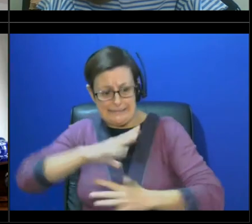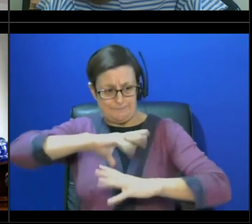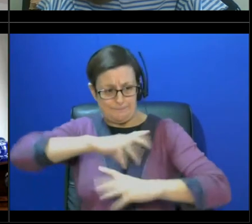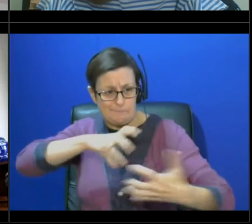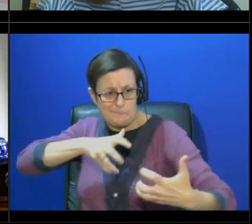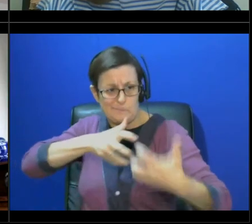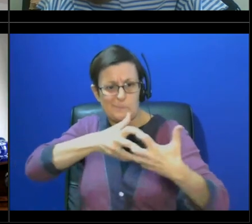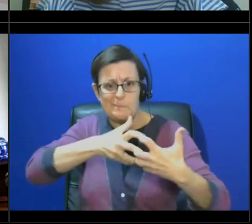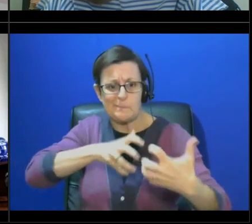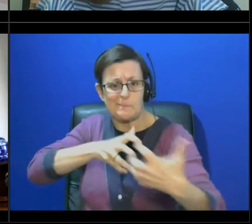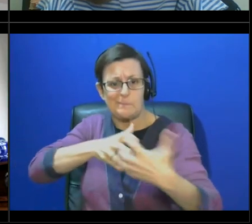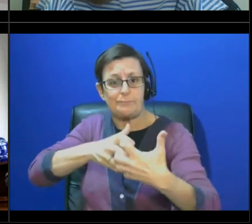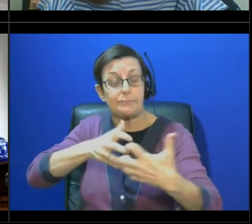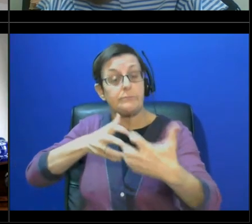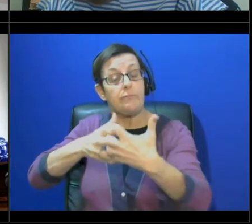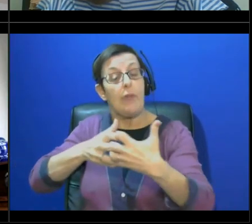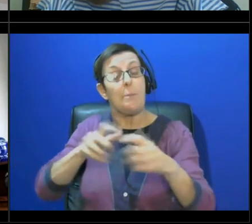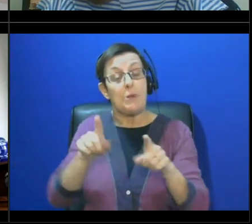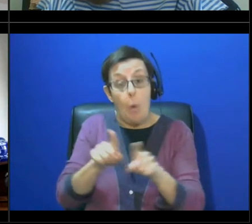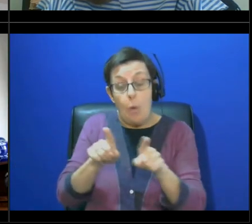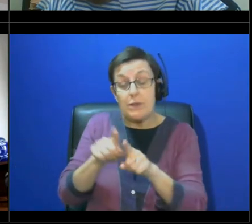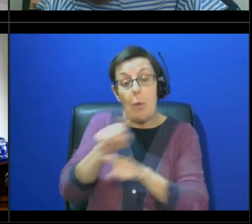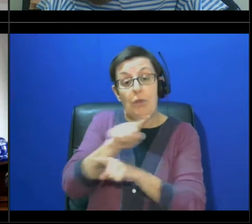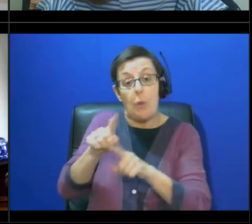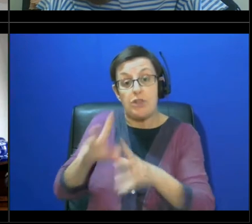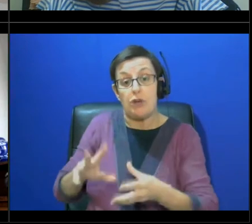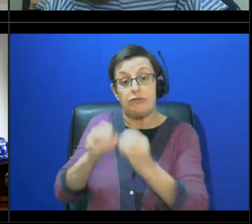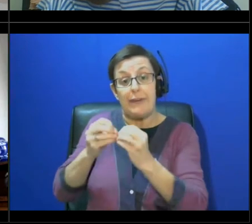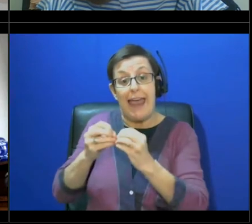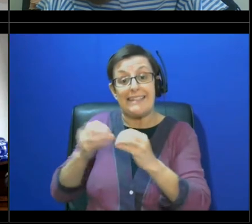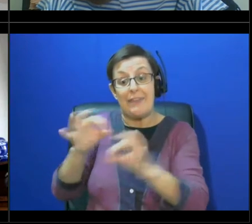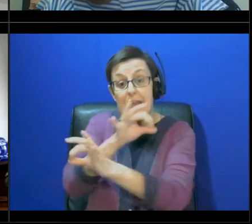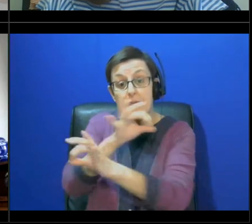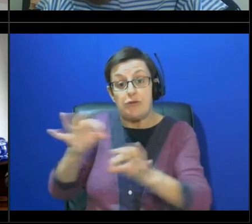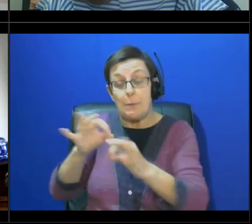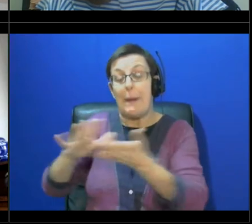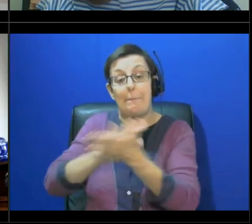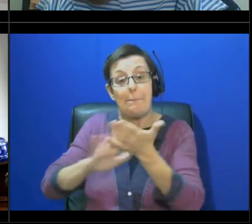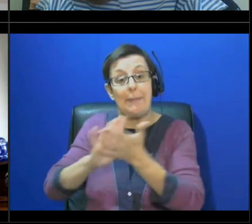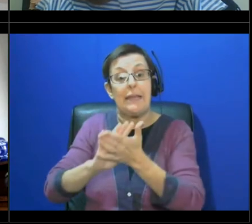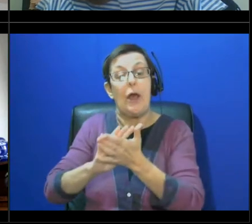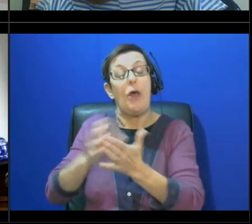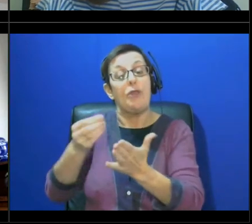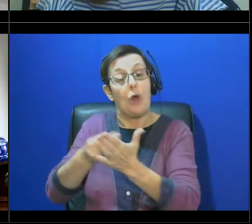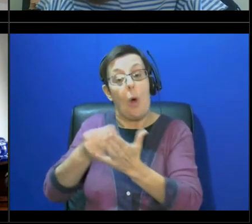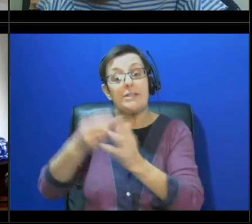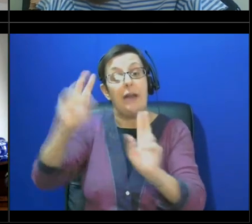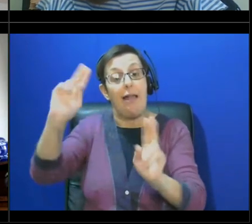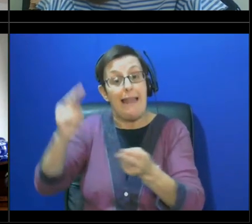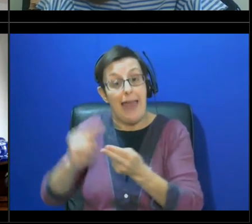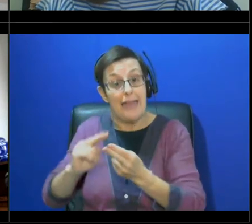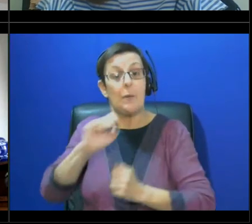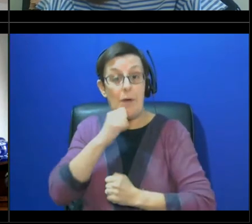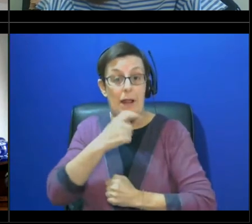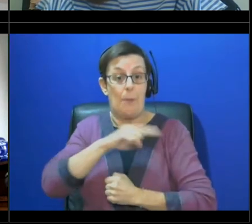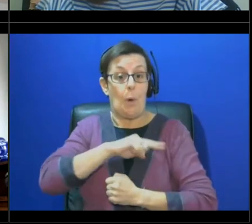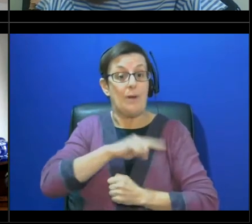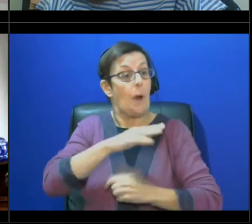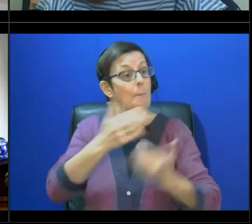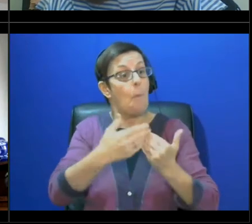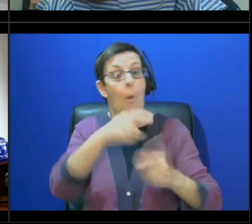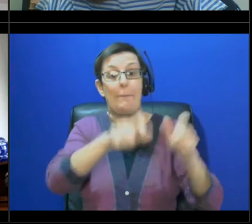a larger market for those instruments, that will help bring the cost per instrument down, because we've got more people who can benefit from them. So there's a sort